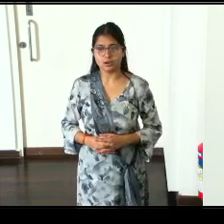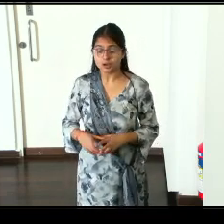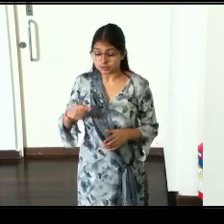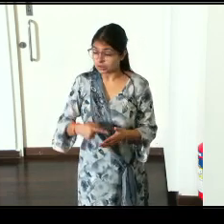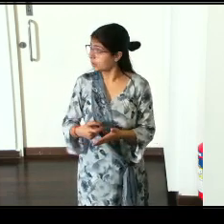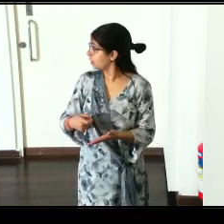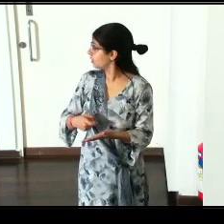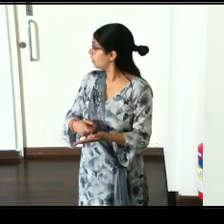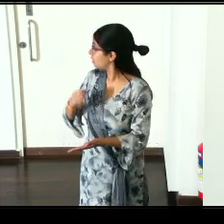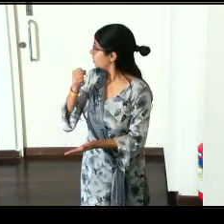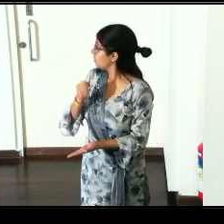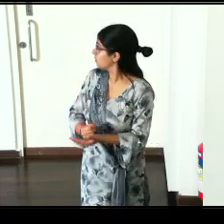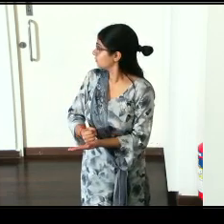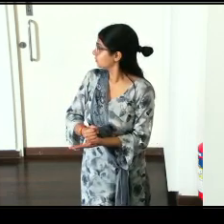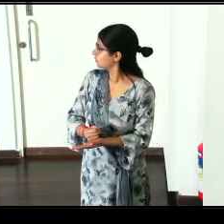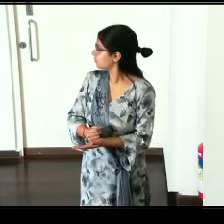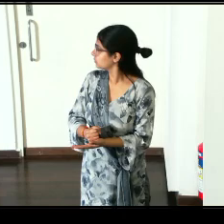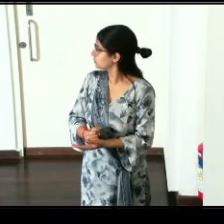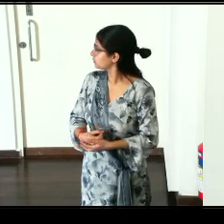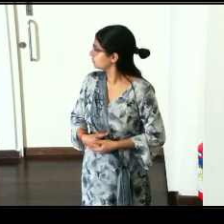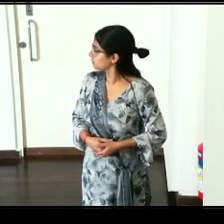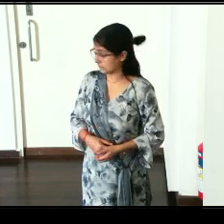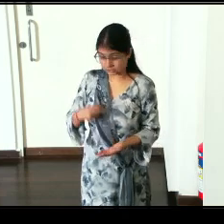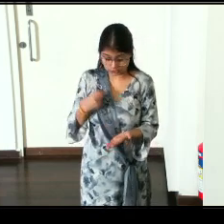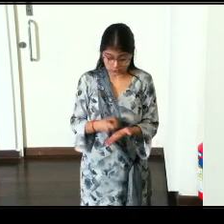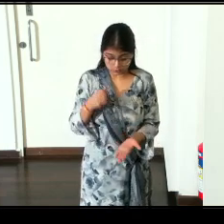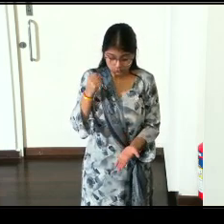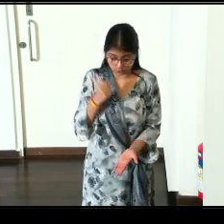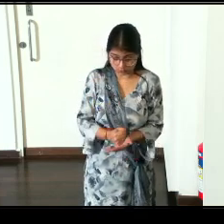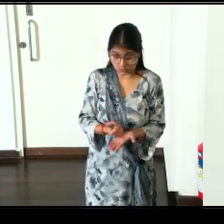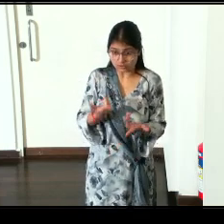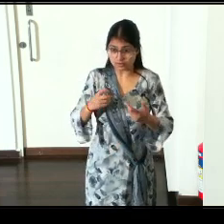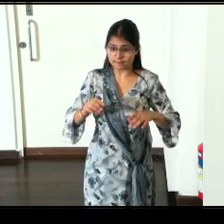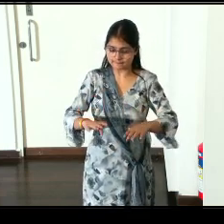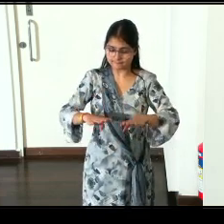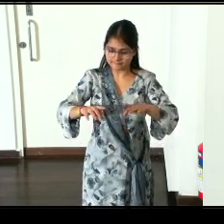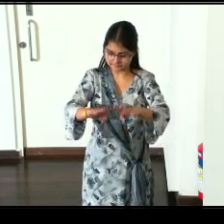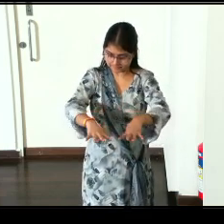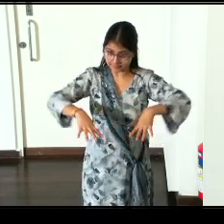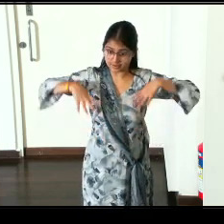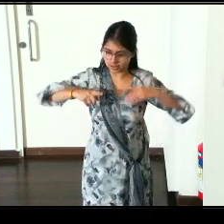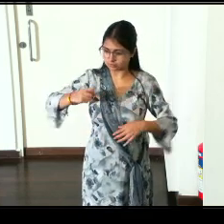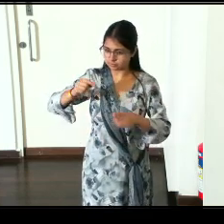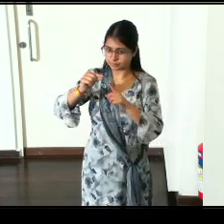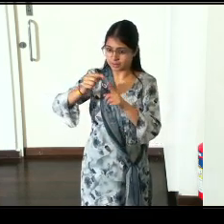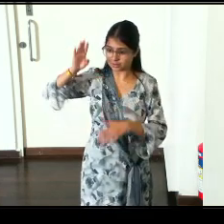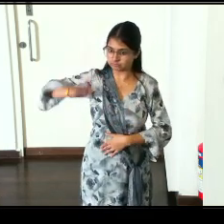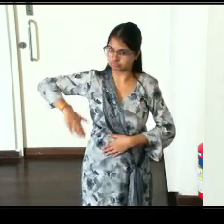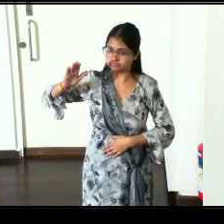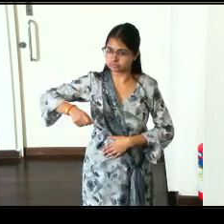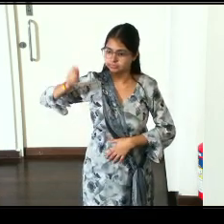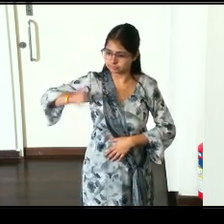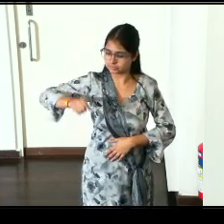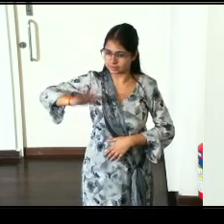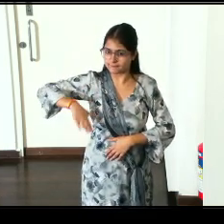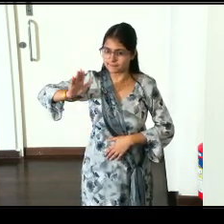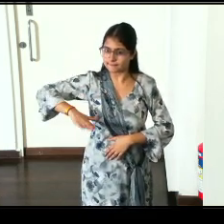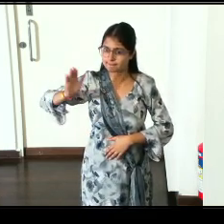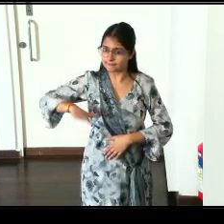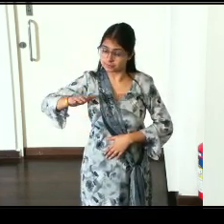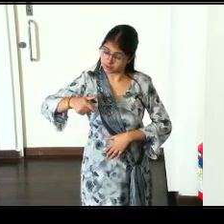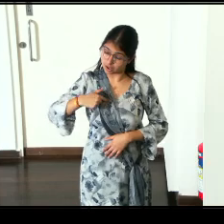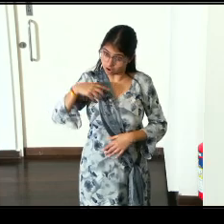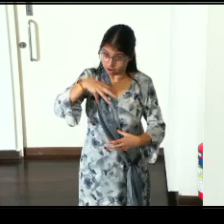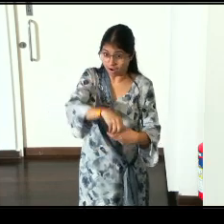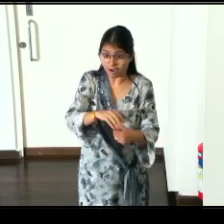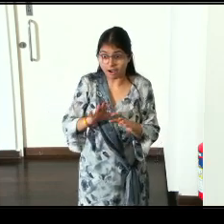have, the presence of women within the parliament is essential, to say the least. And, one